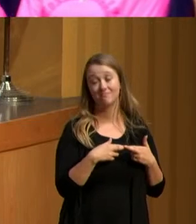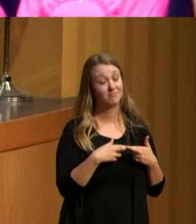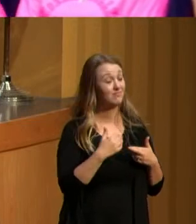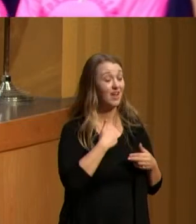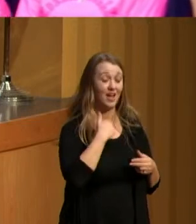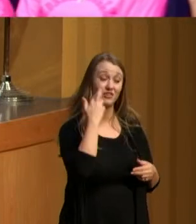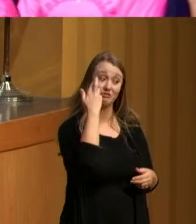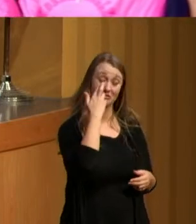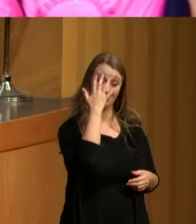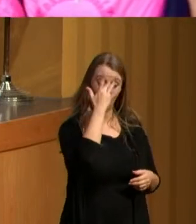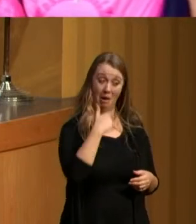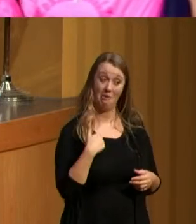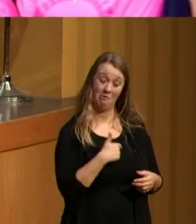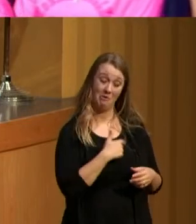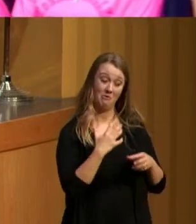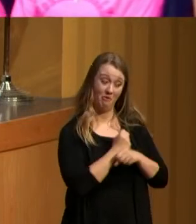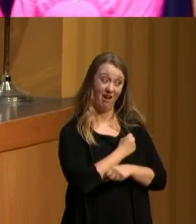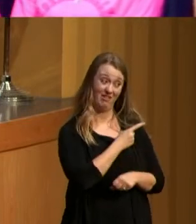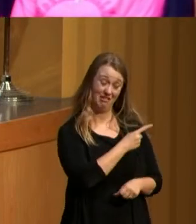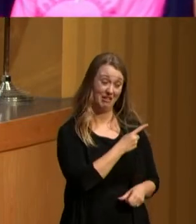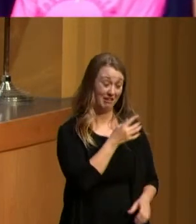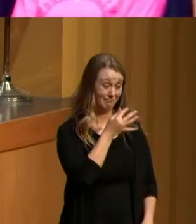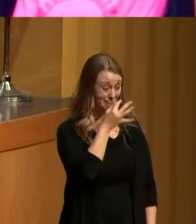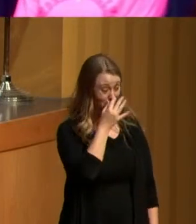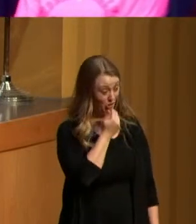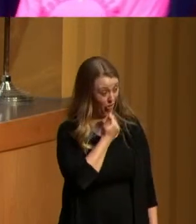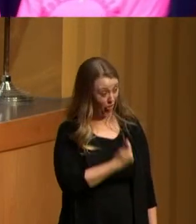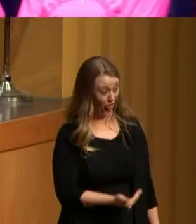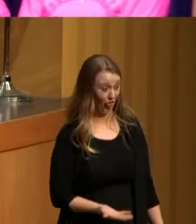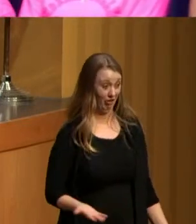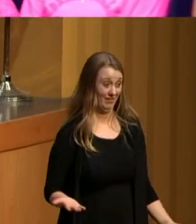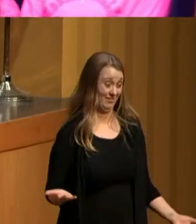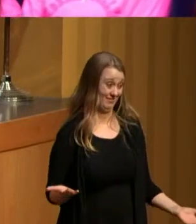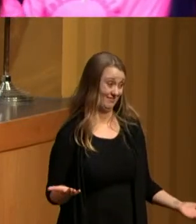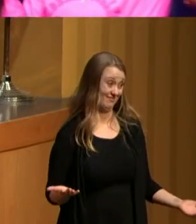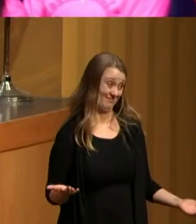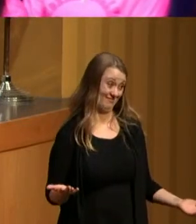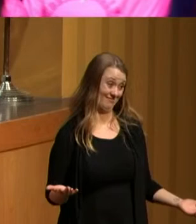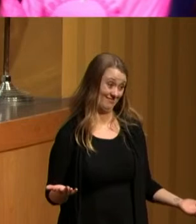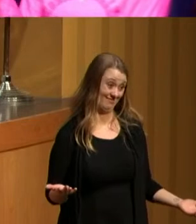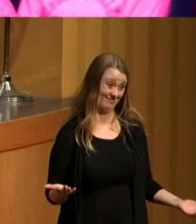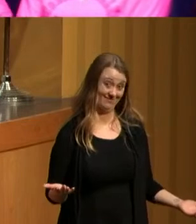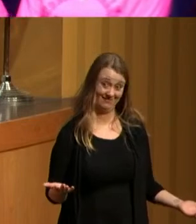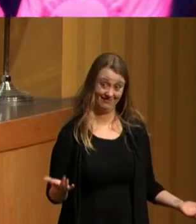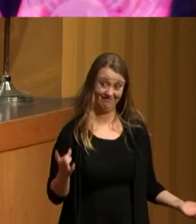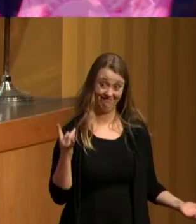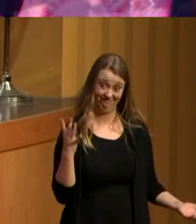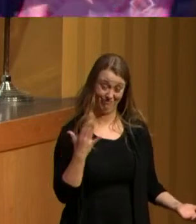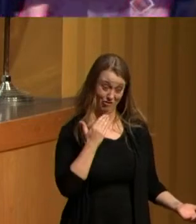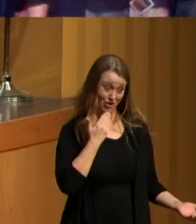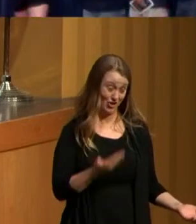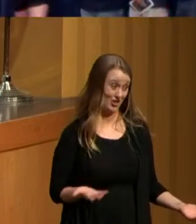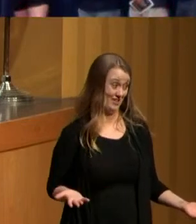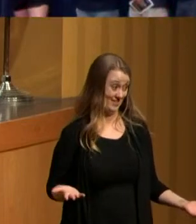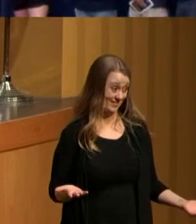why we won, because they're friggin' good. You know, they are. They're friggin' good. I mean,